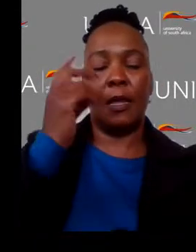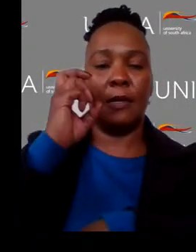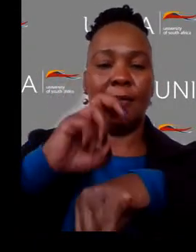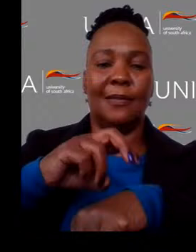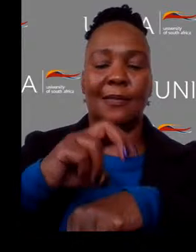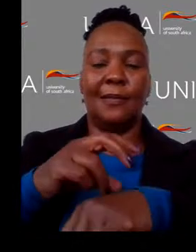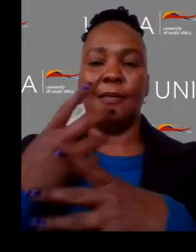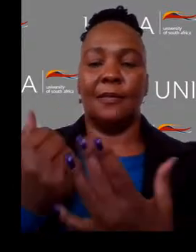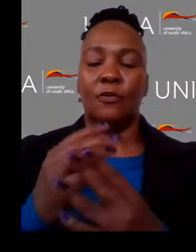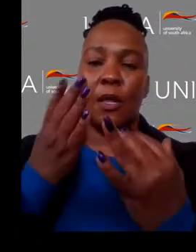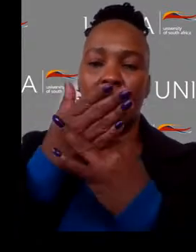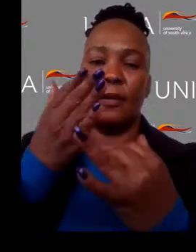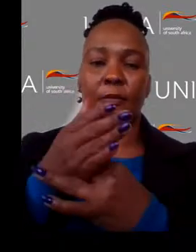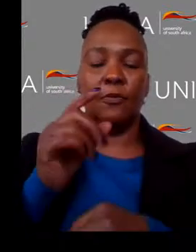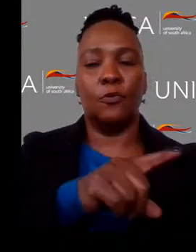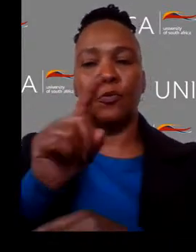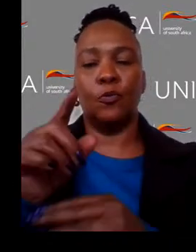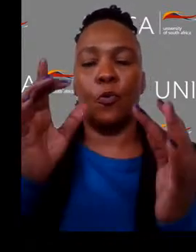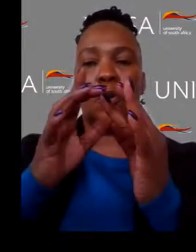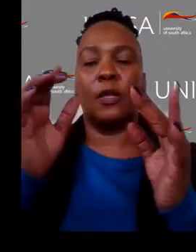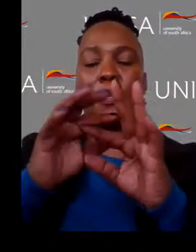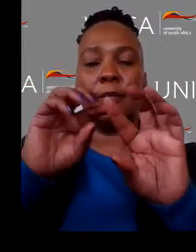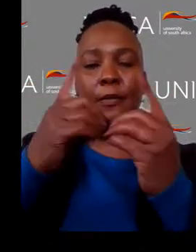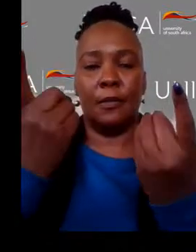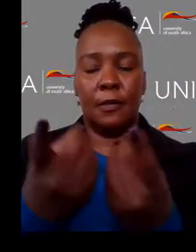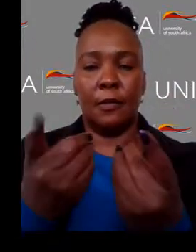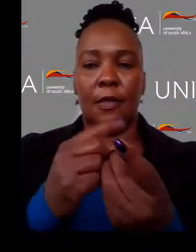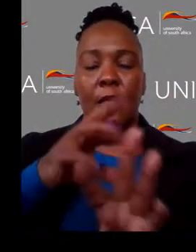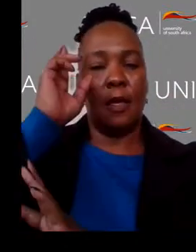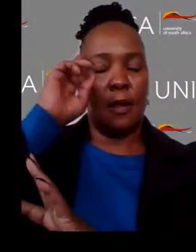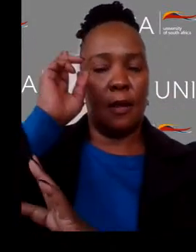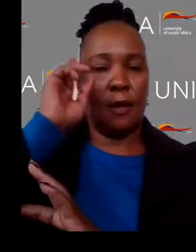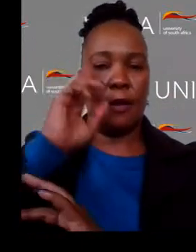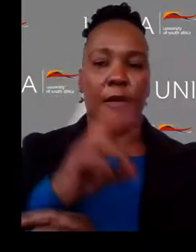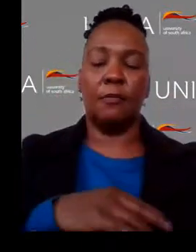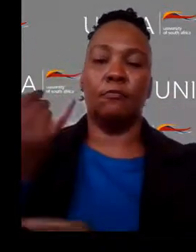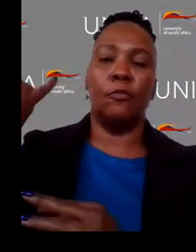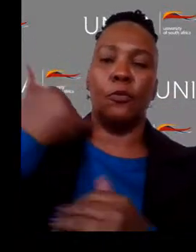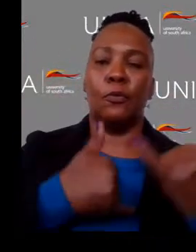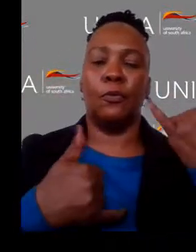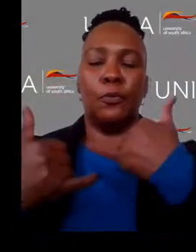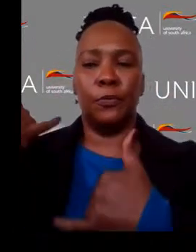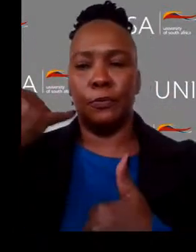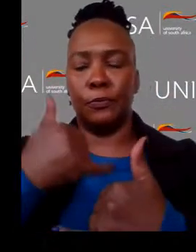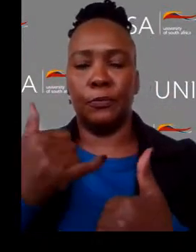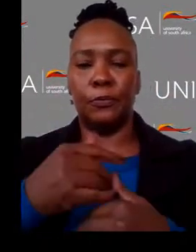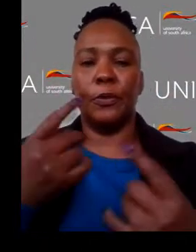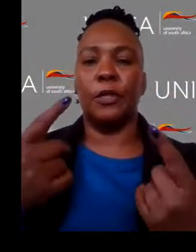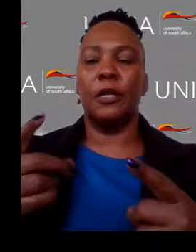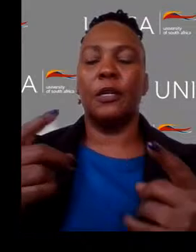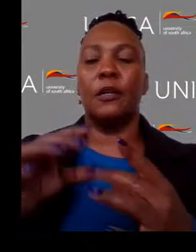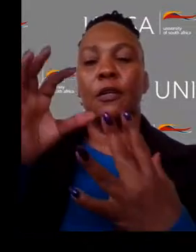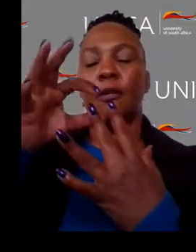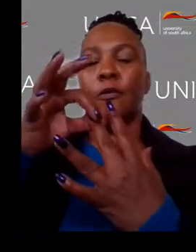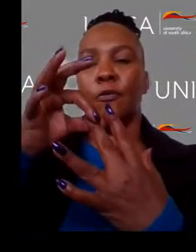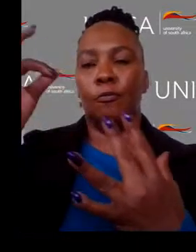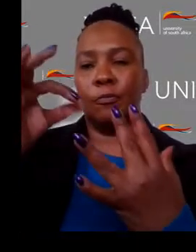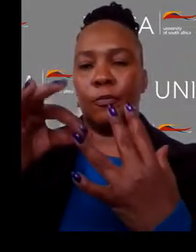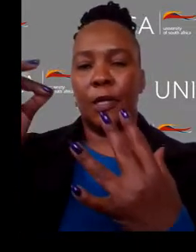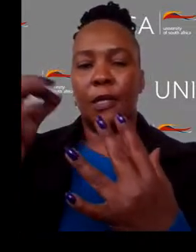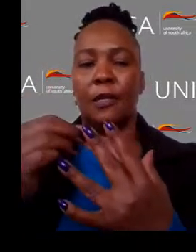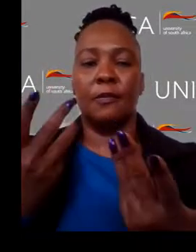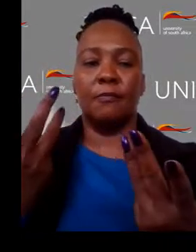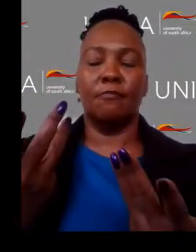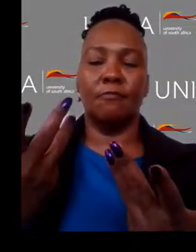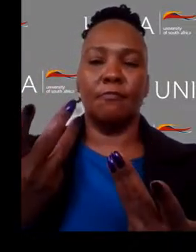quick access to them. Remember, if you're also calling in, to select the correct option, because they do, how can I